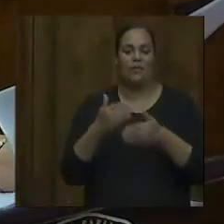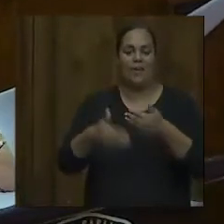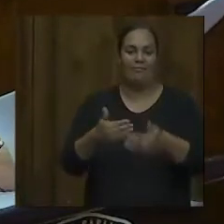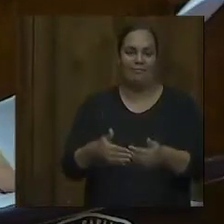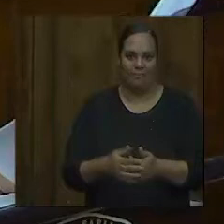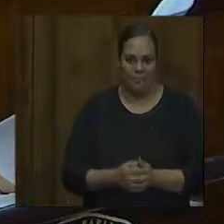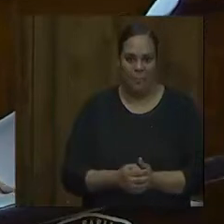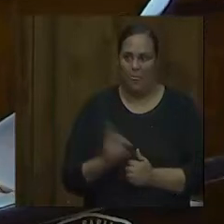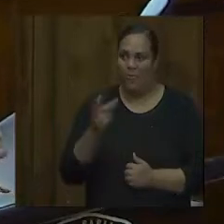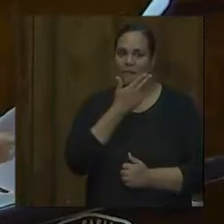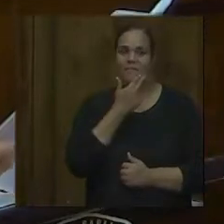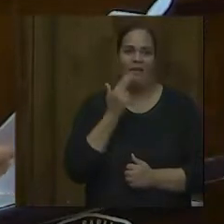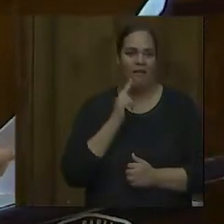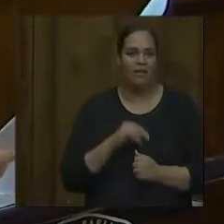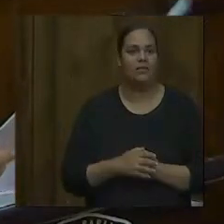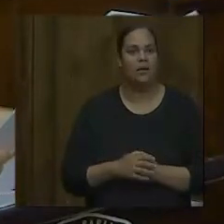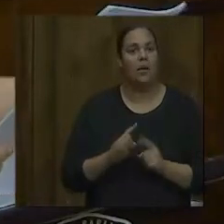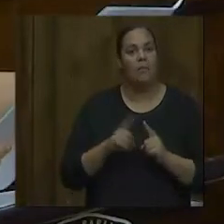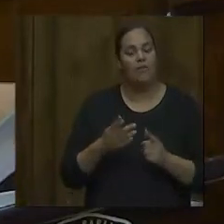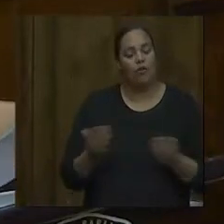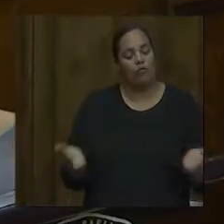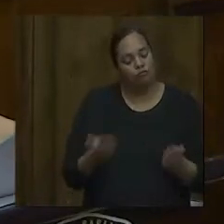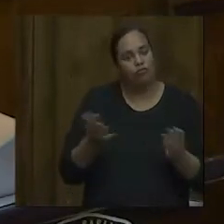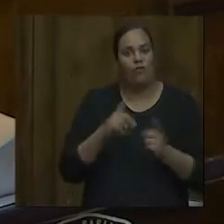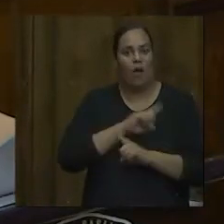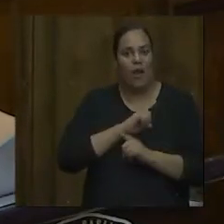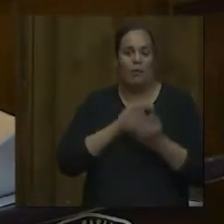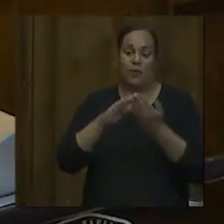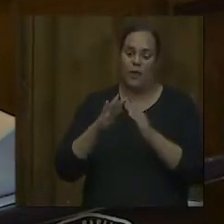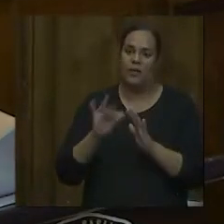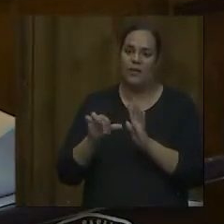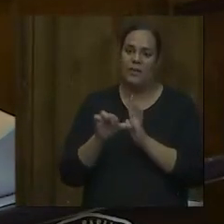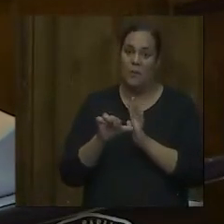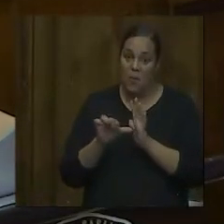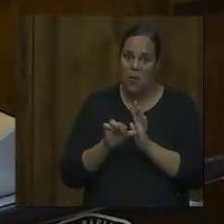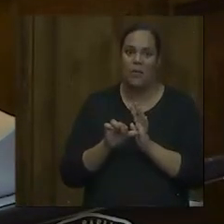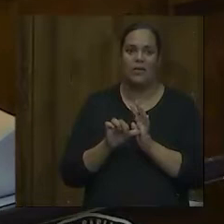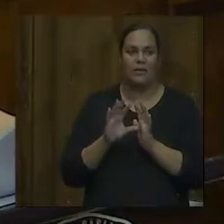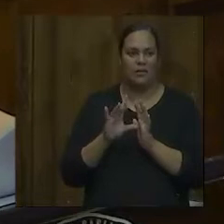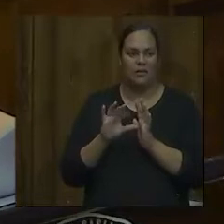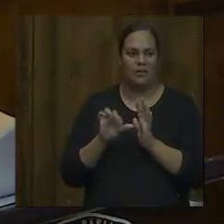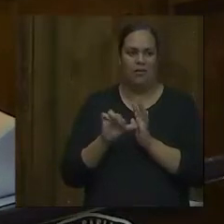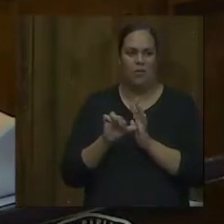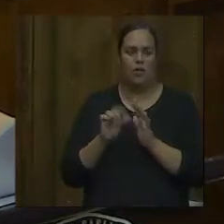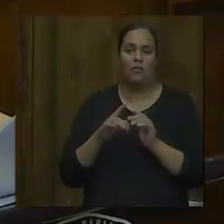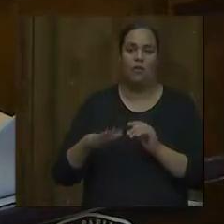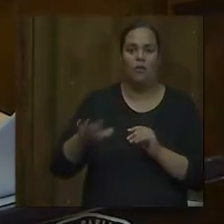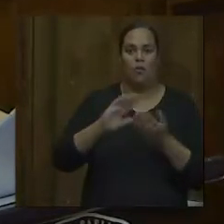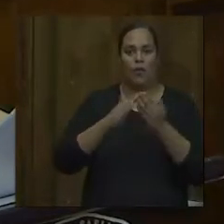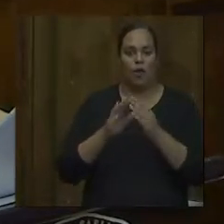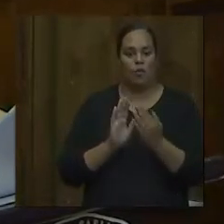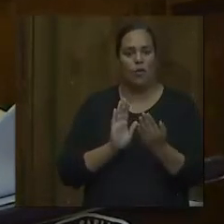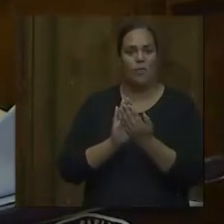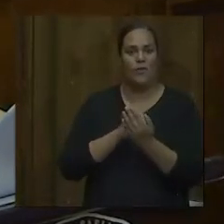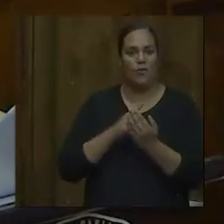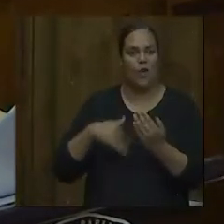facility. To benefit the upliftment of clubs and communities, it is indeed important to incorporate a whole-of-society approach